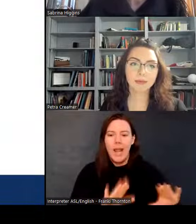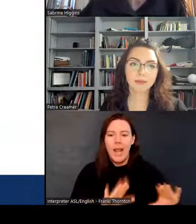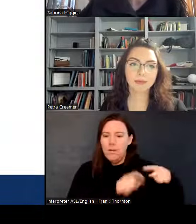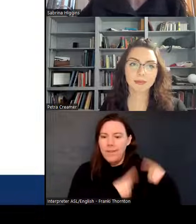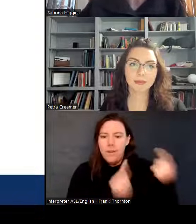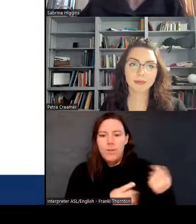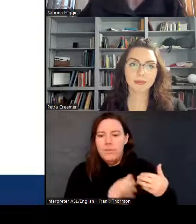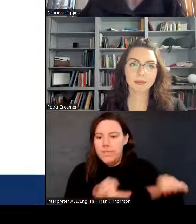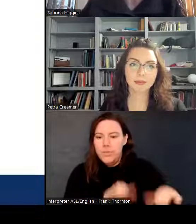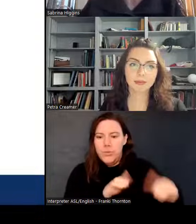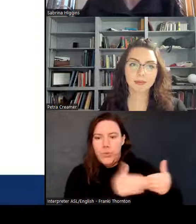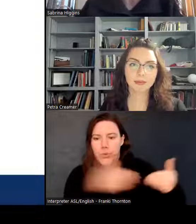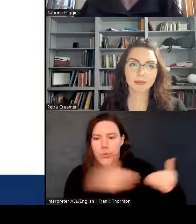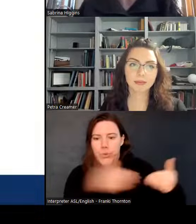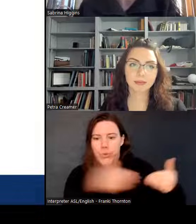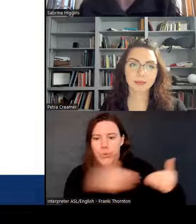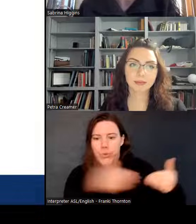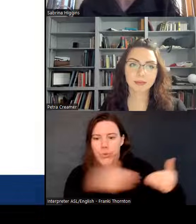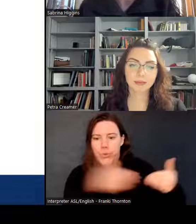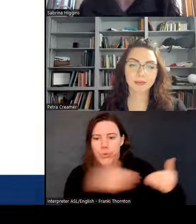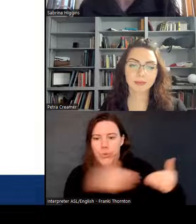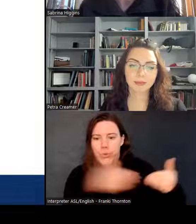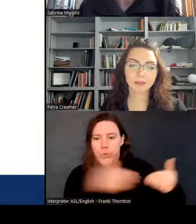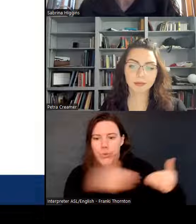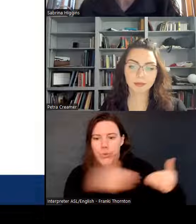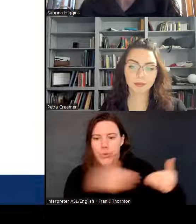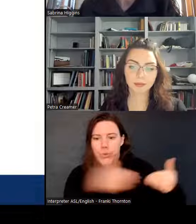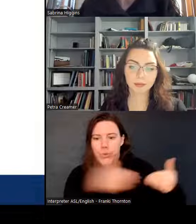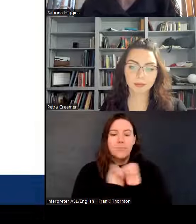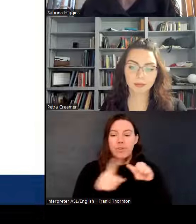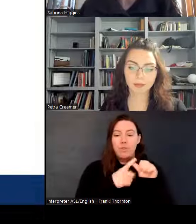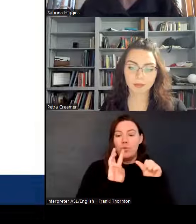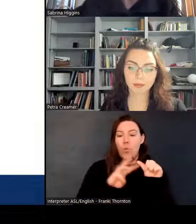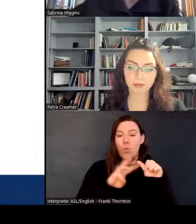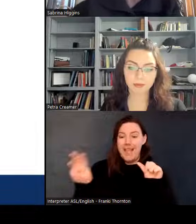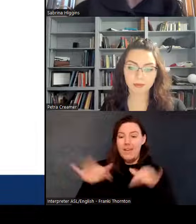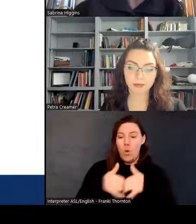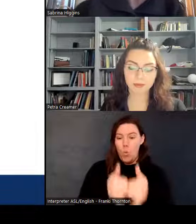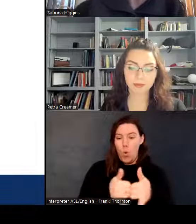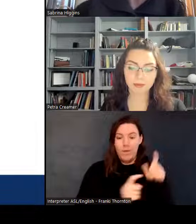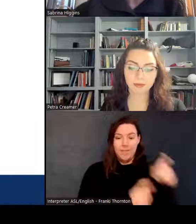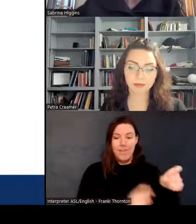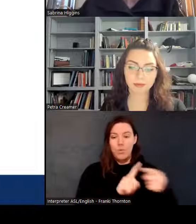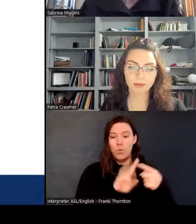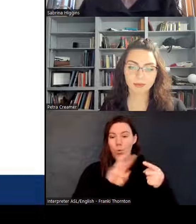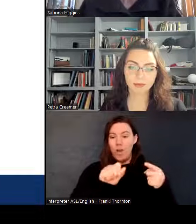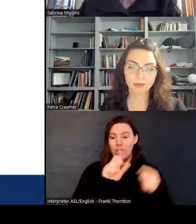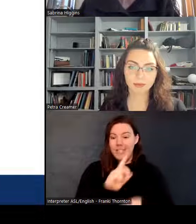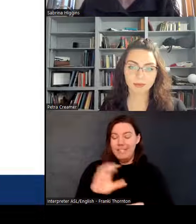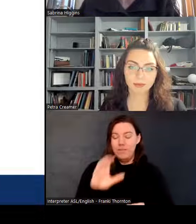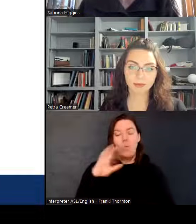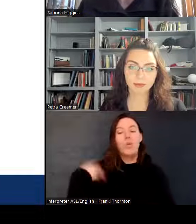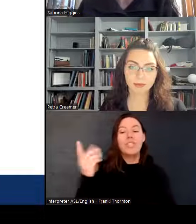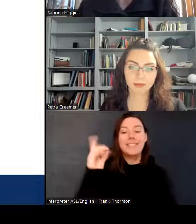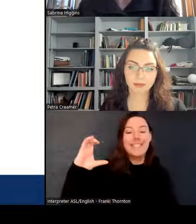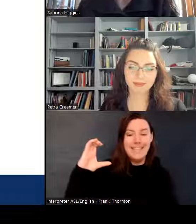doing. So first was the Website Award, which was given to the Washington, D.C. Society. The